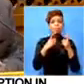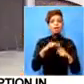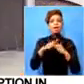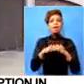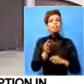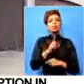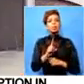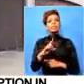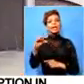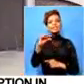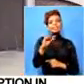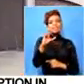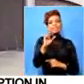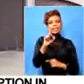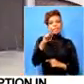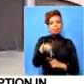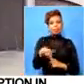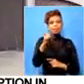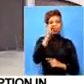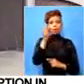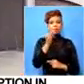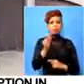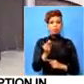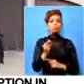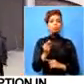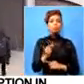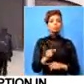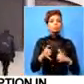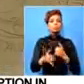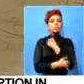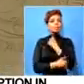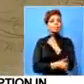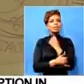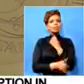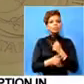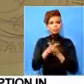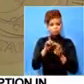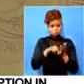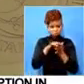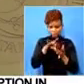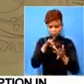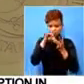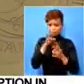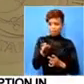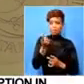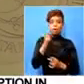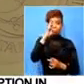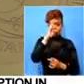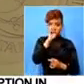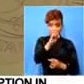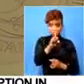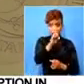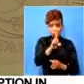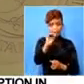ratio, leaving the country to accumulate foreign currency denominated debt. Remember that 1% of